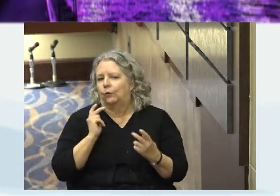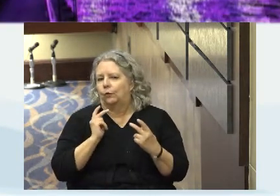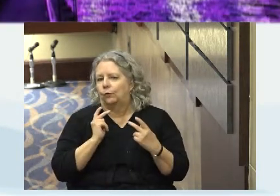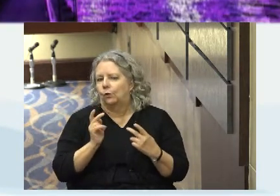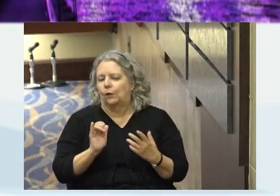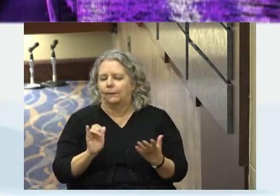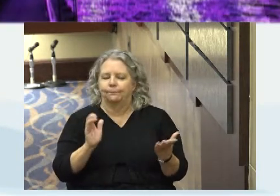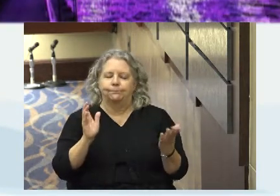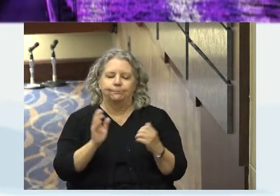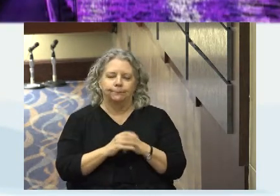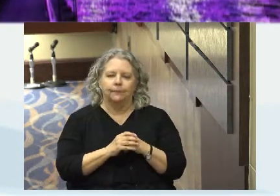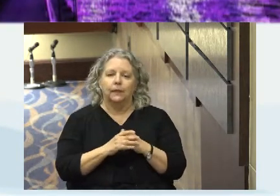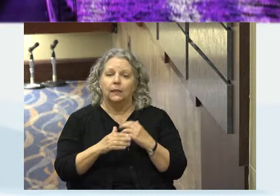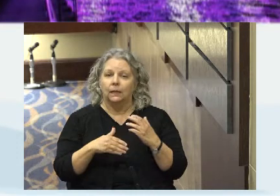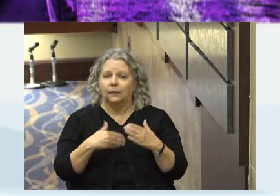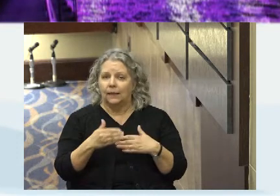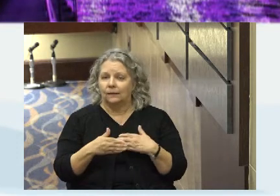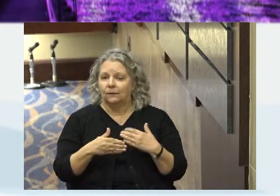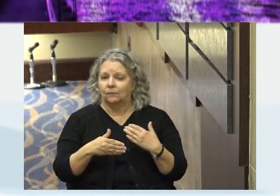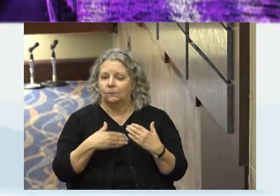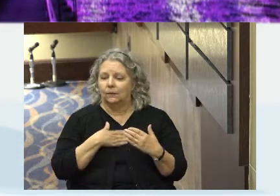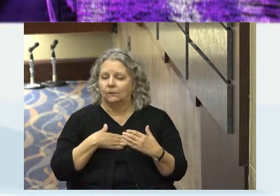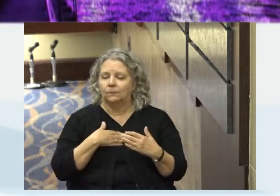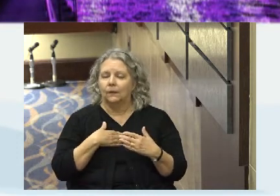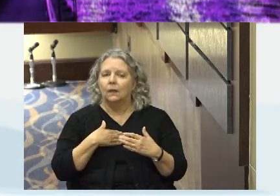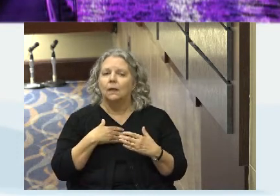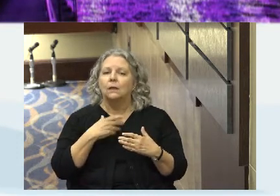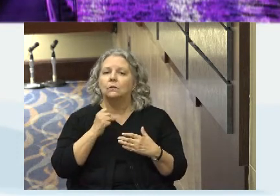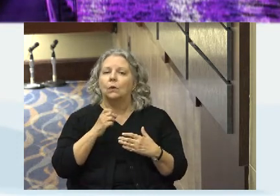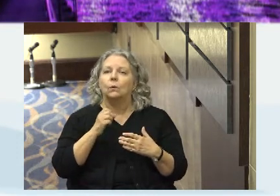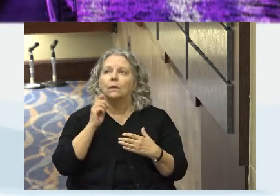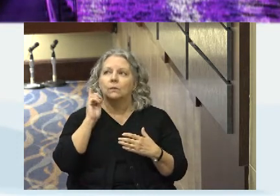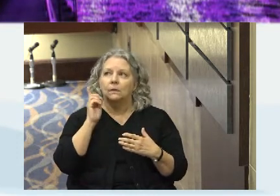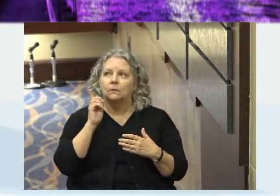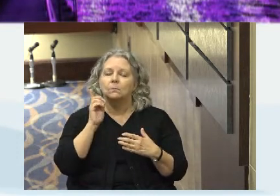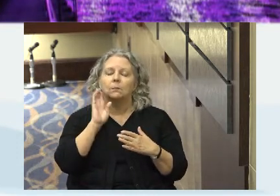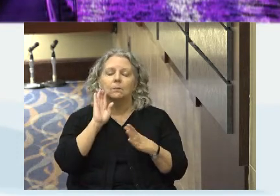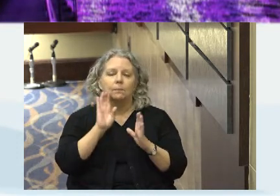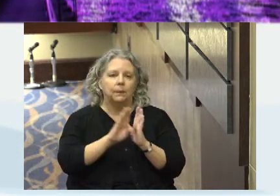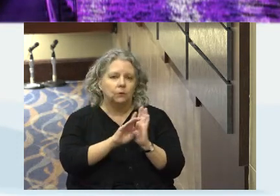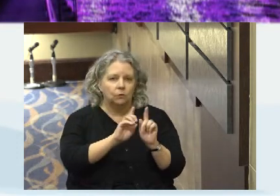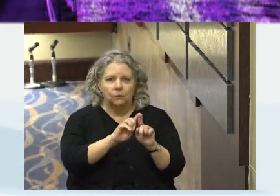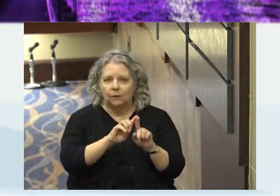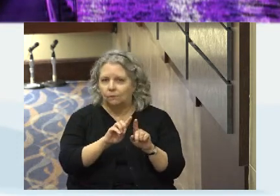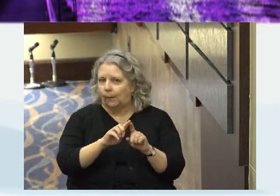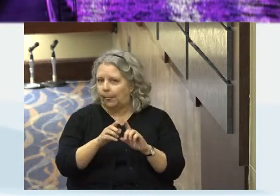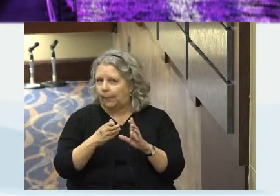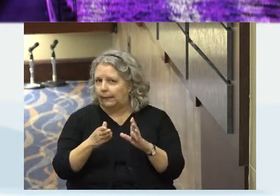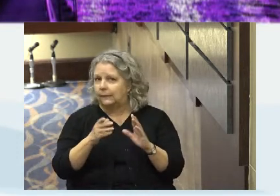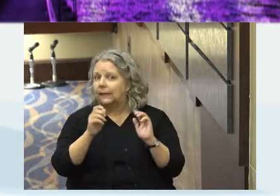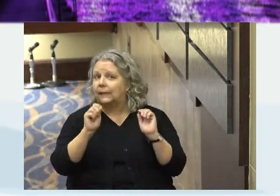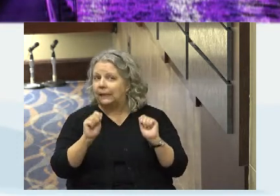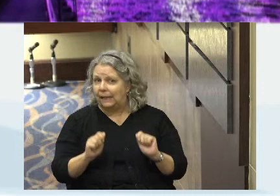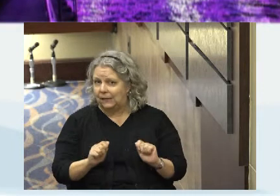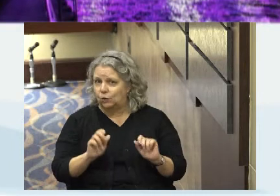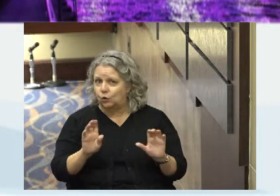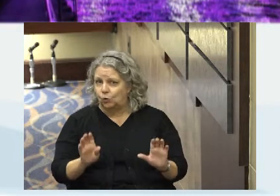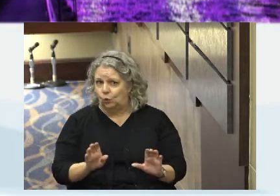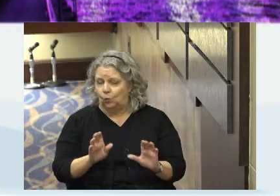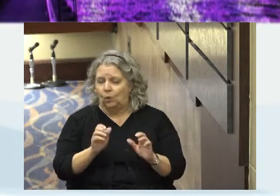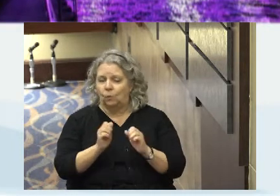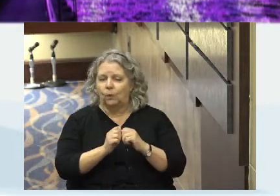Just picking the most expensive, the Hone Bridge. Here's some pictures of the different things that they can do with the